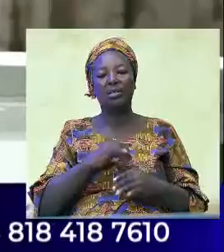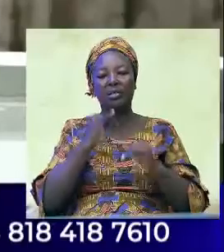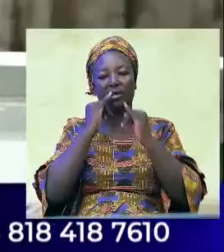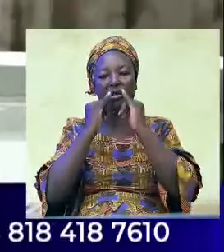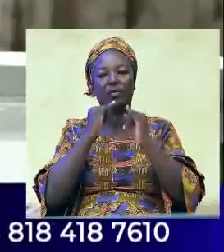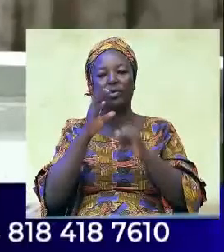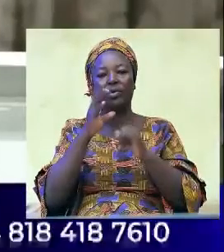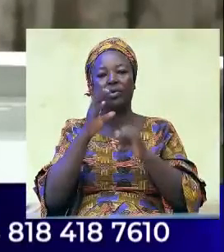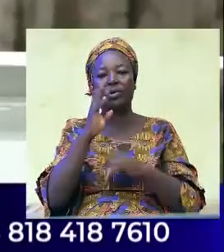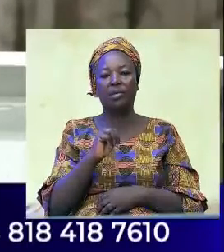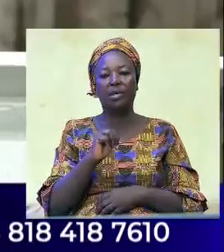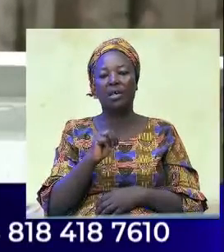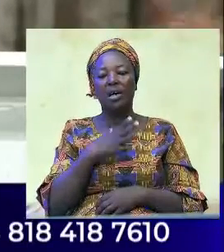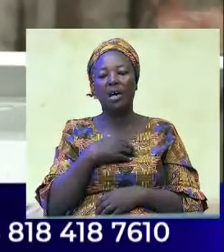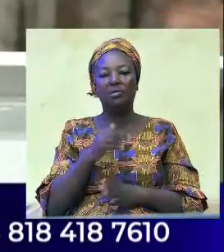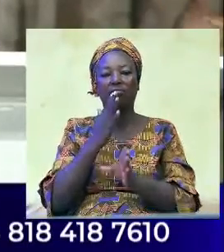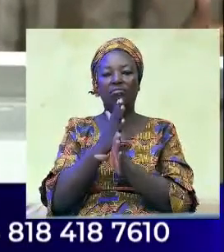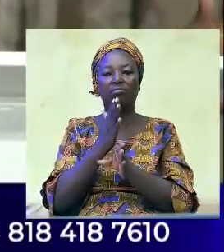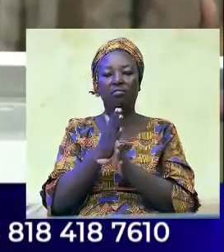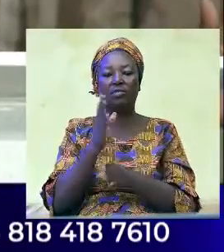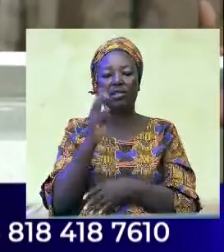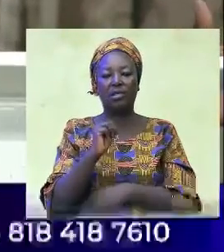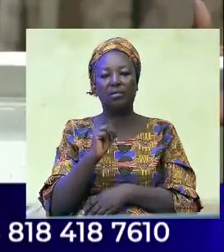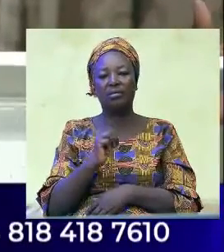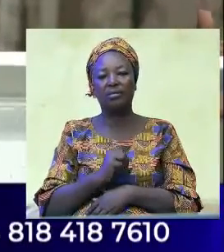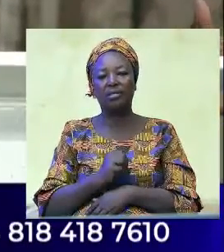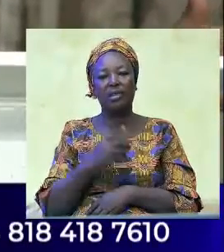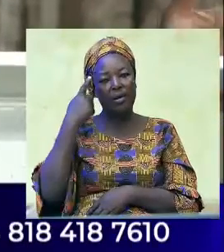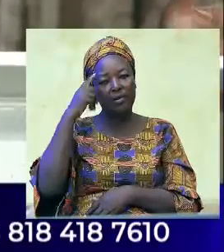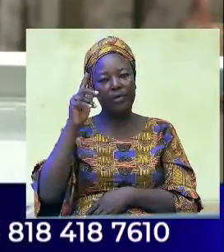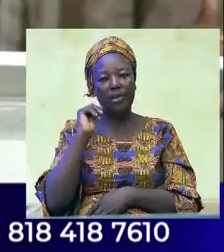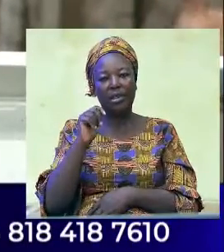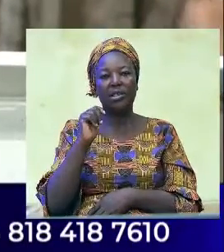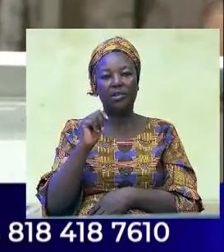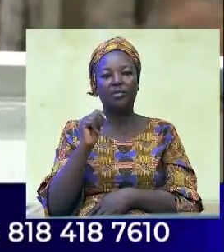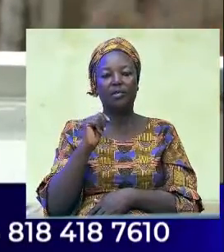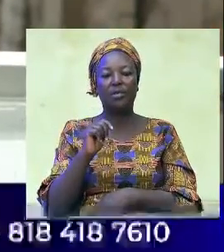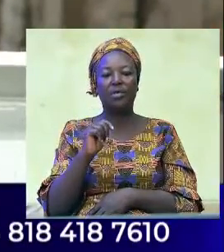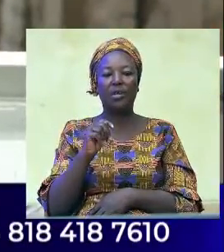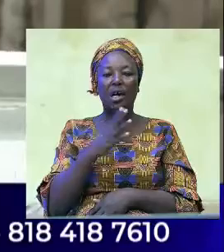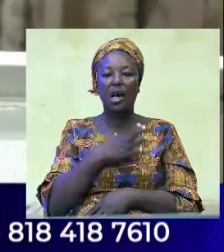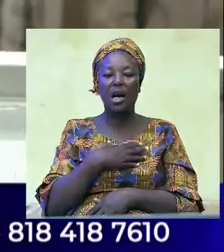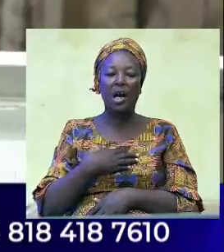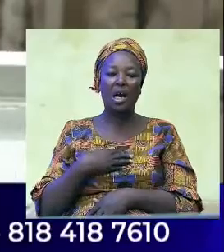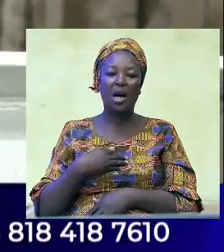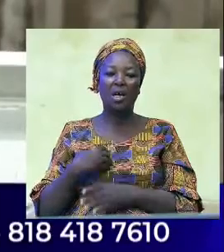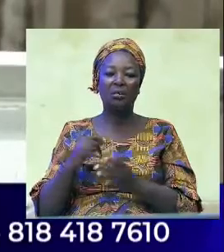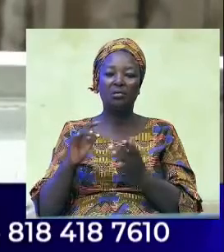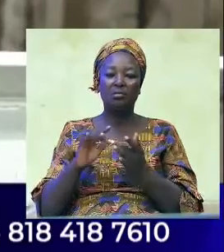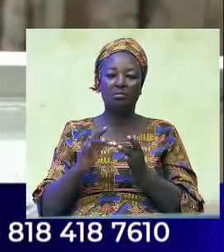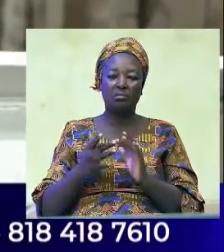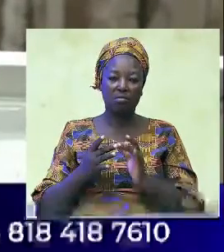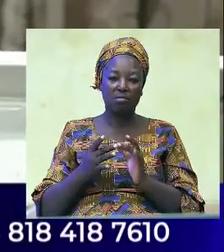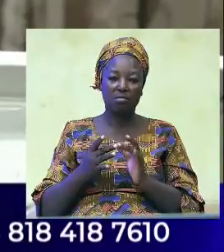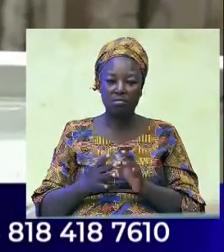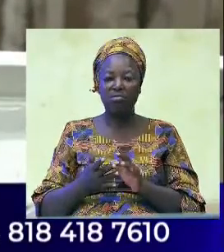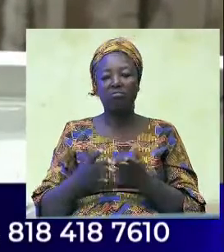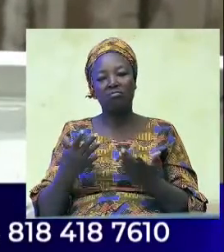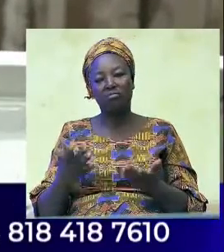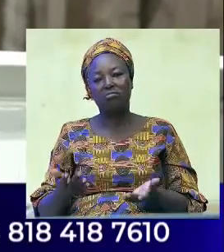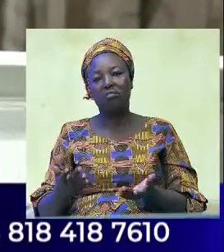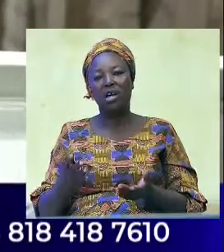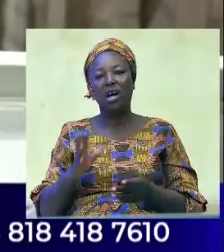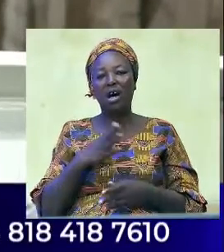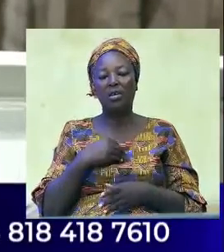out. Leaders, please, let's interview them. And then line them up for testimony. And